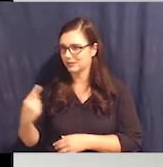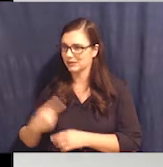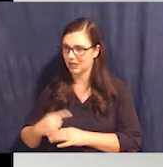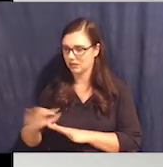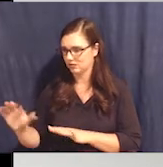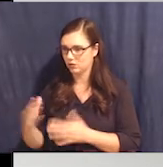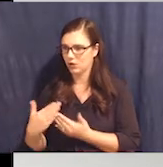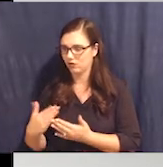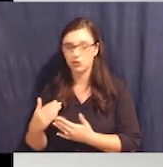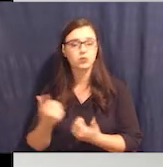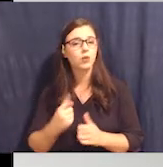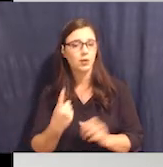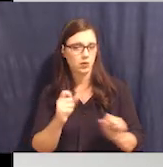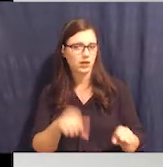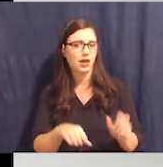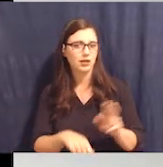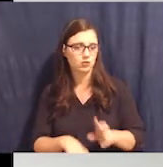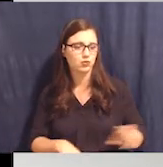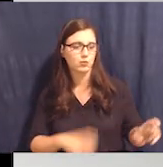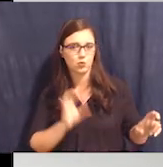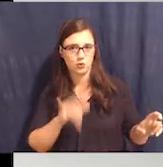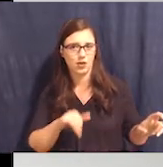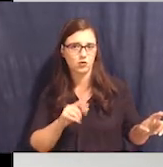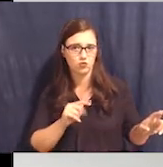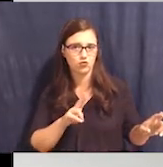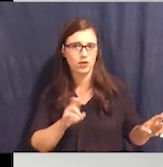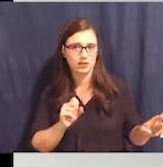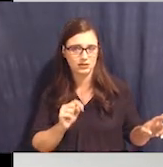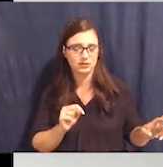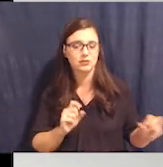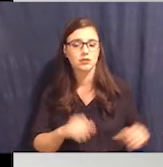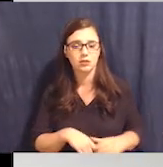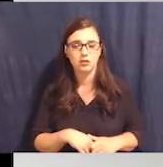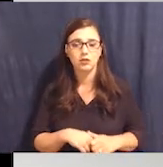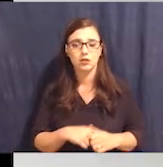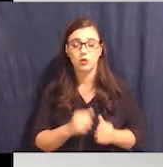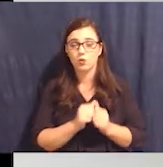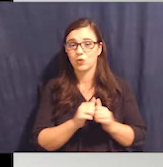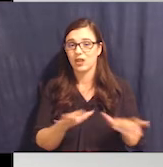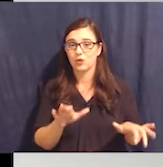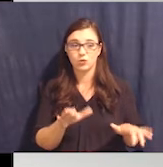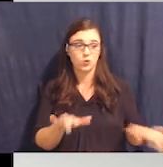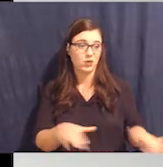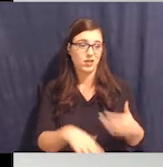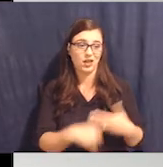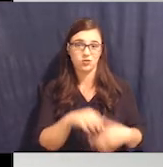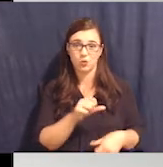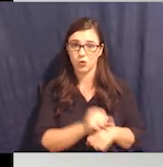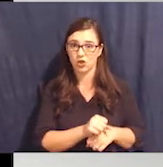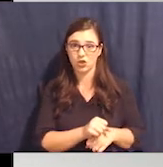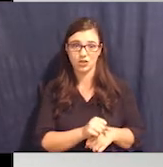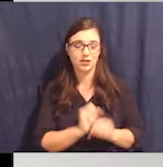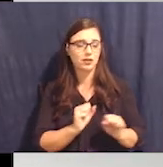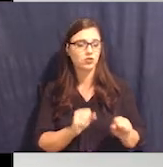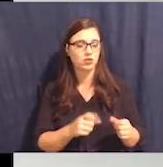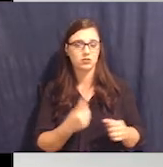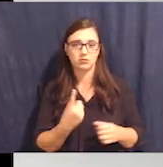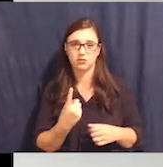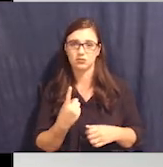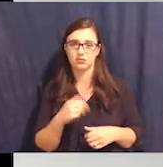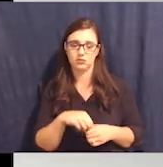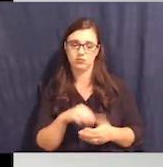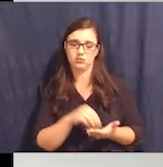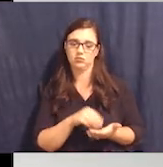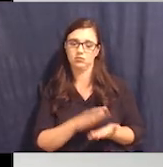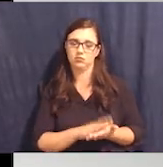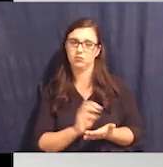dated, whatever. So anybody can contribute to this trust, and they can leave it without doing any extra work. They could just make a